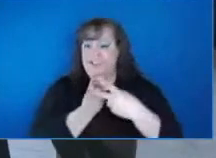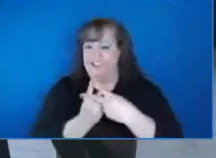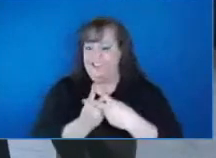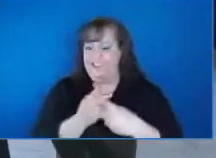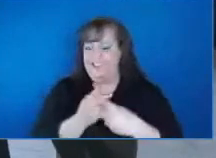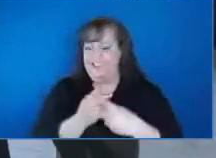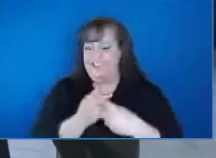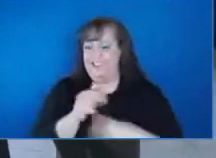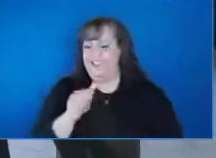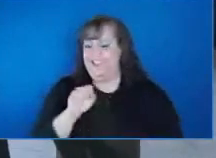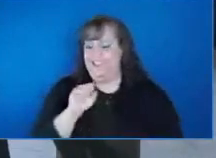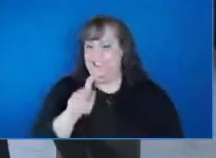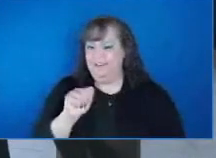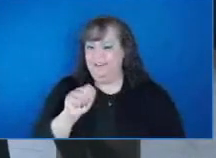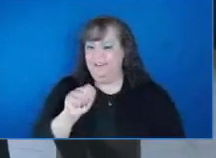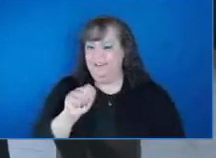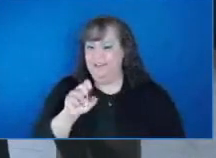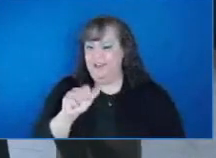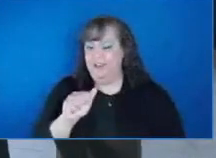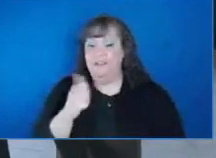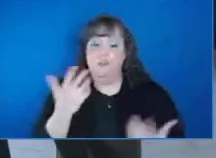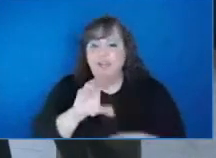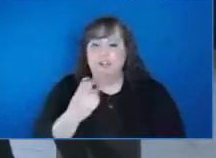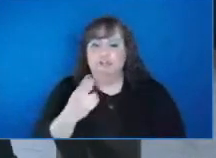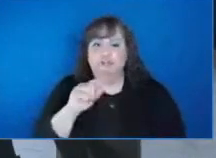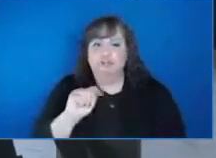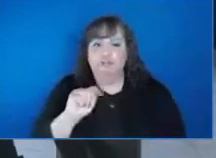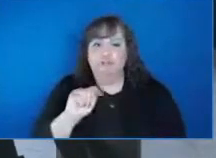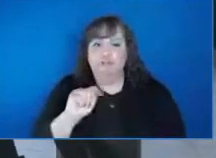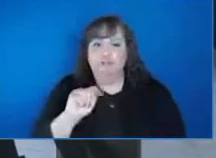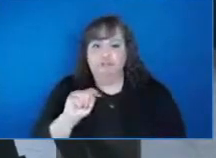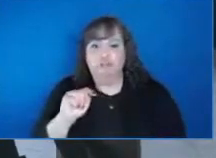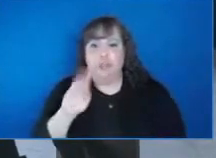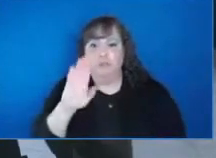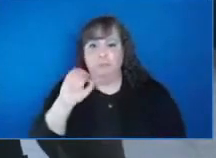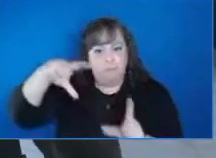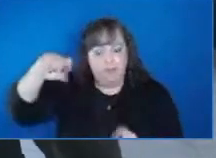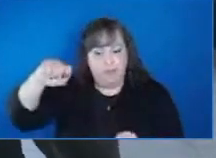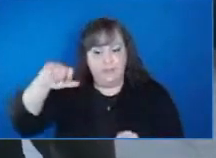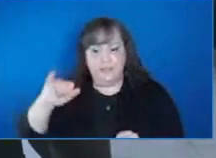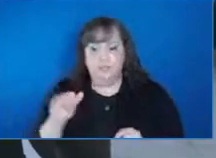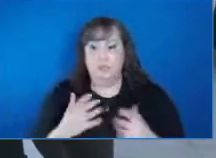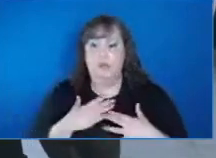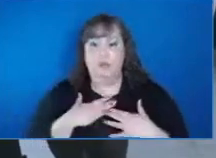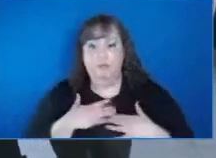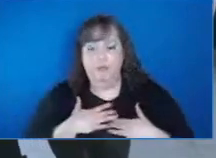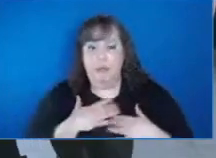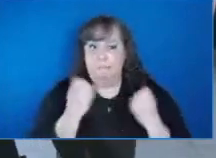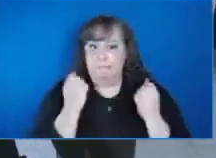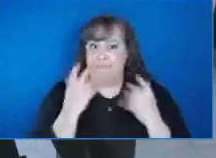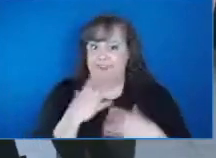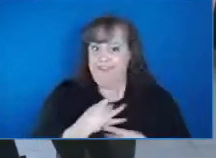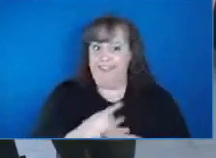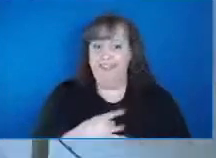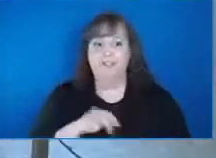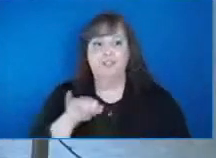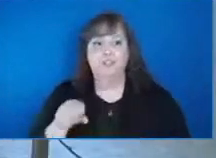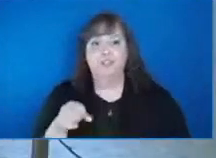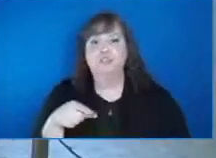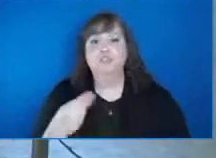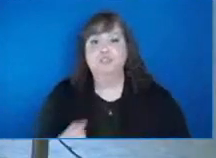first question, and this one has lots of likes. Joseph Forbes on Facebook asks, what of the law of